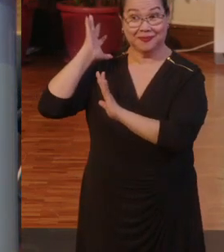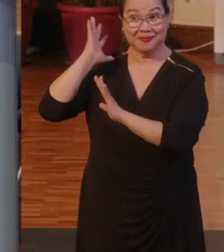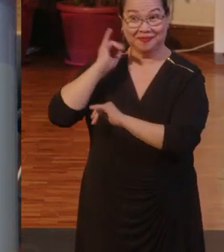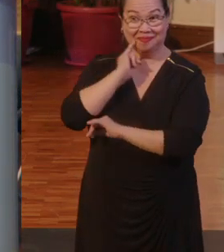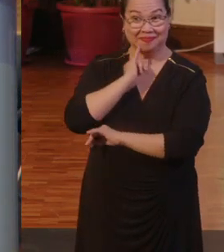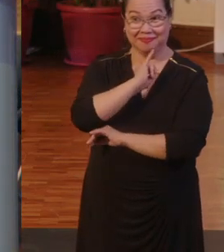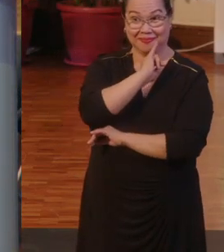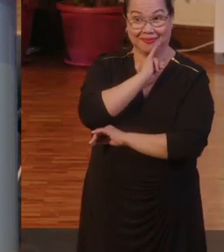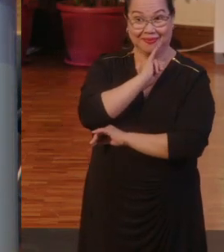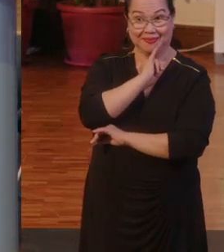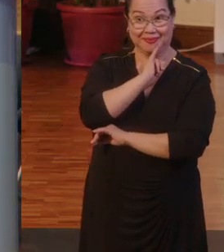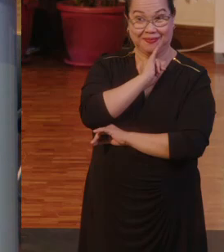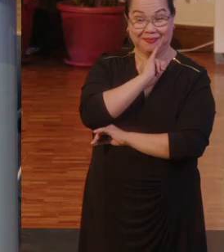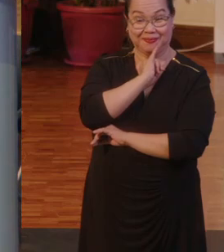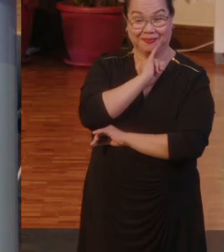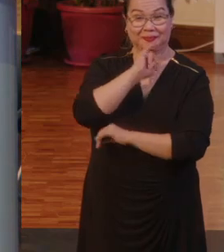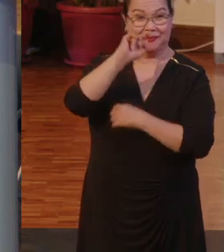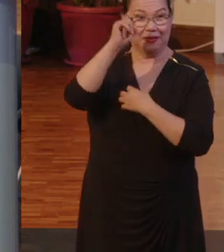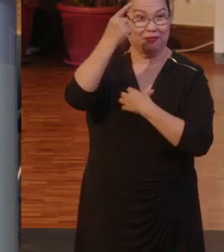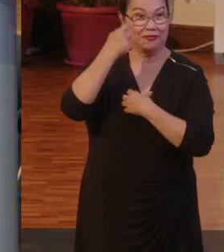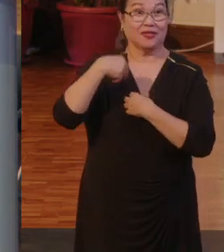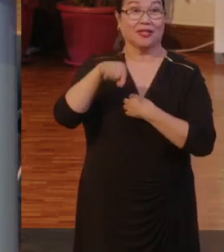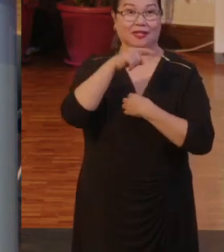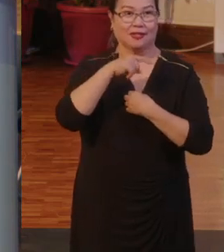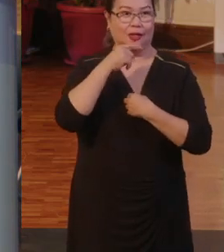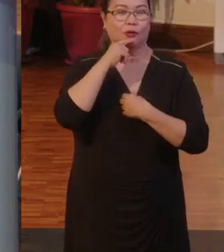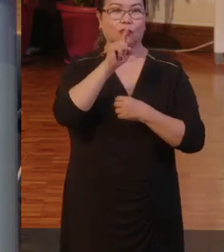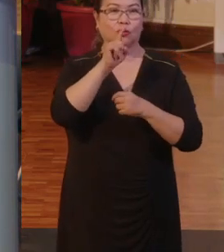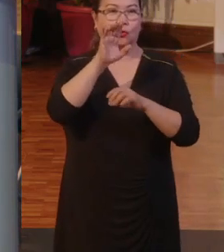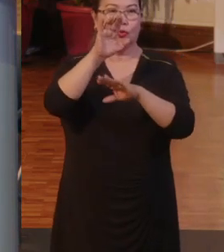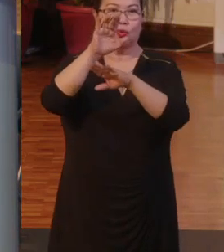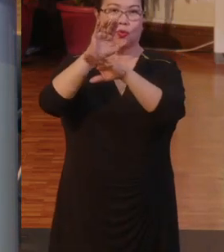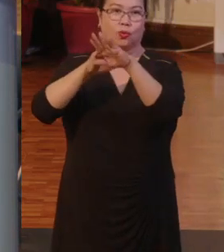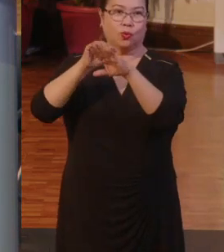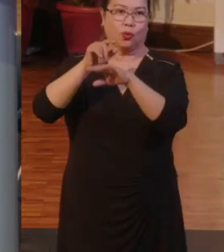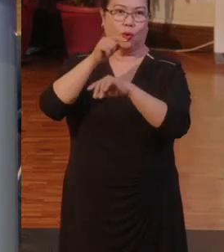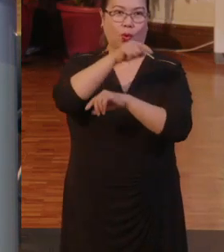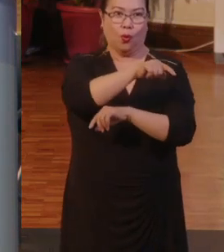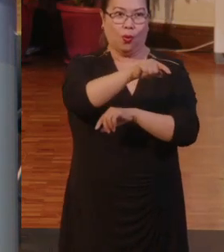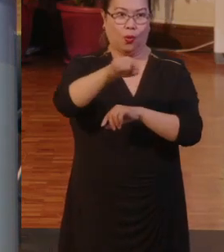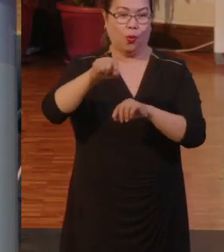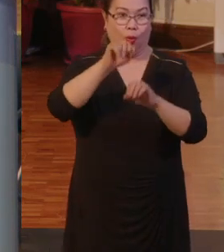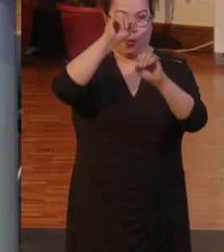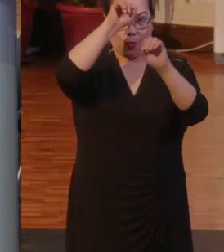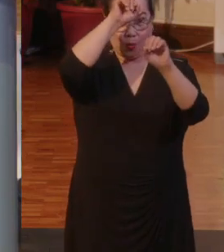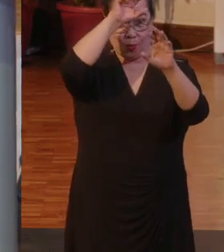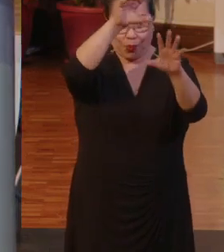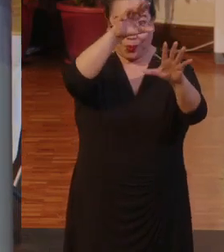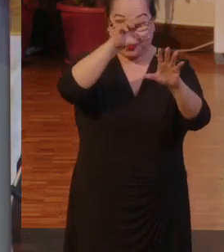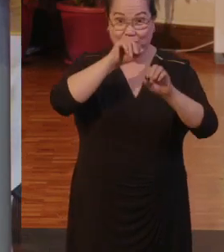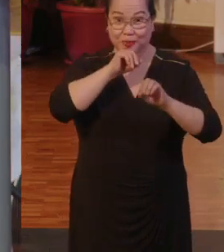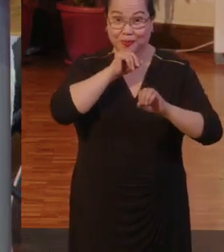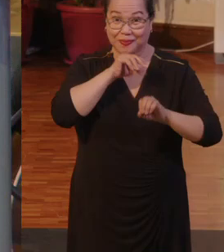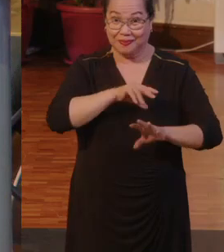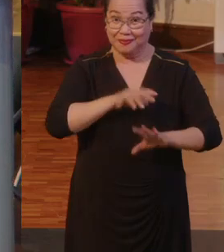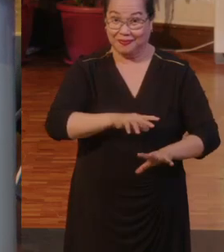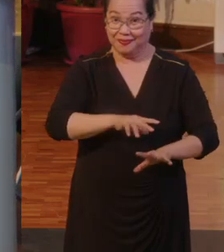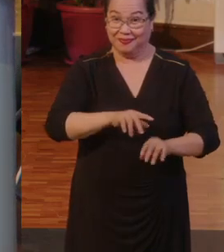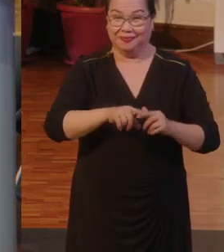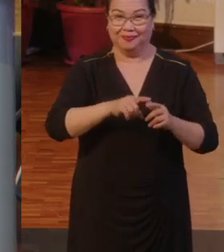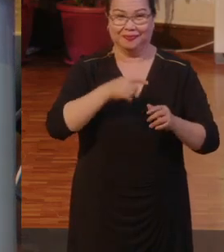Israel. Una sa lahat, sa pagtawag sa kanilang mga ninuno. Verses 1 to